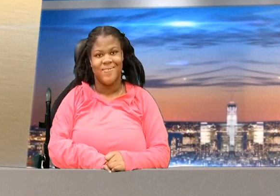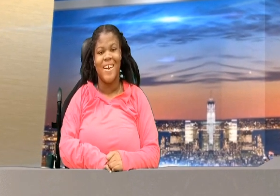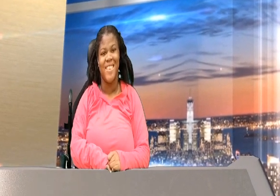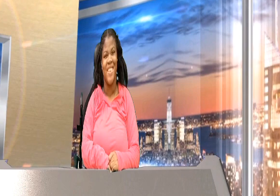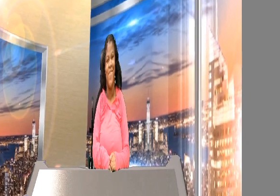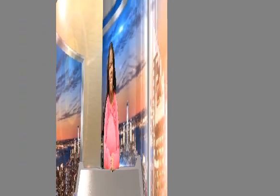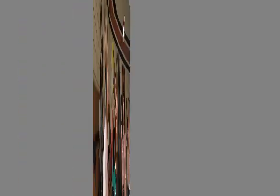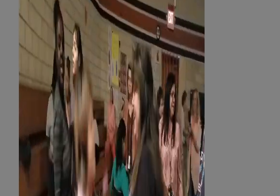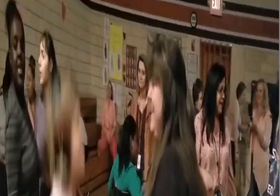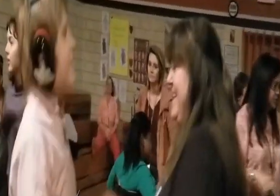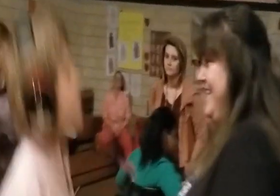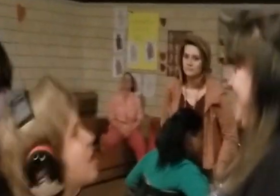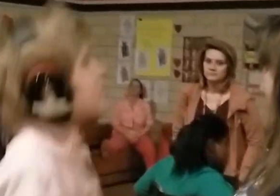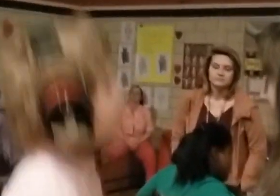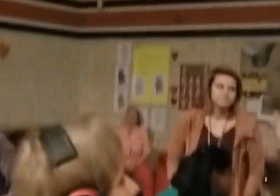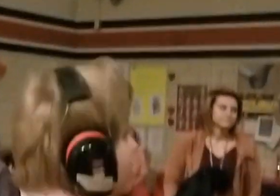dance. So watch this video.